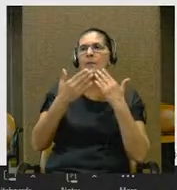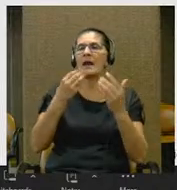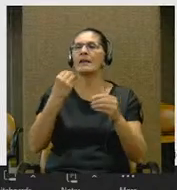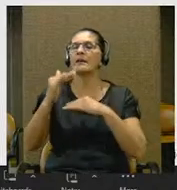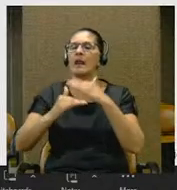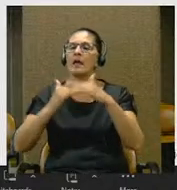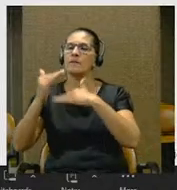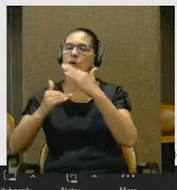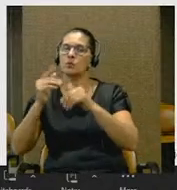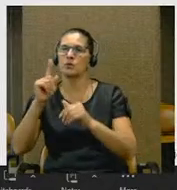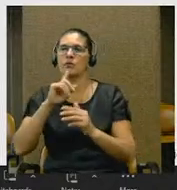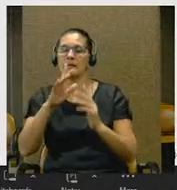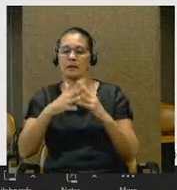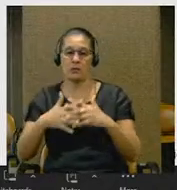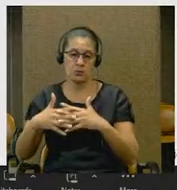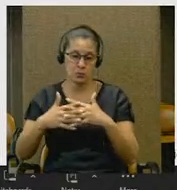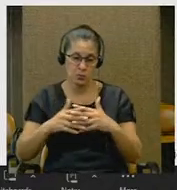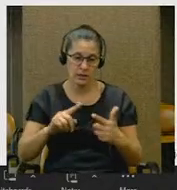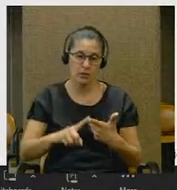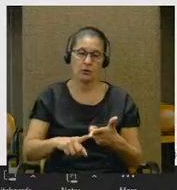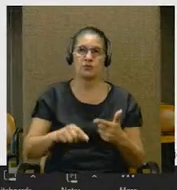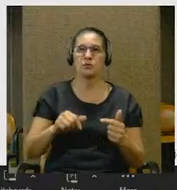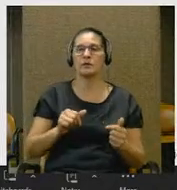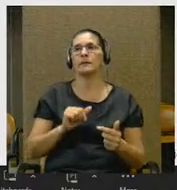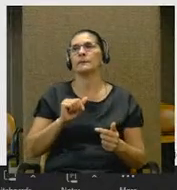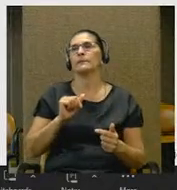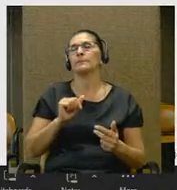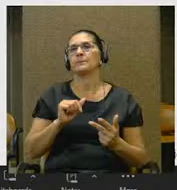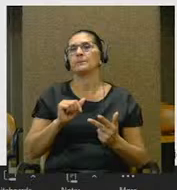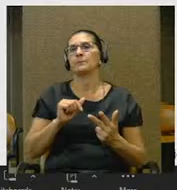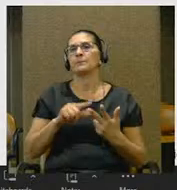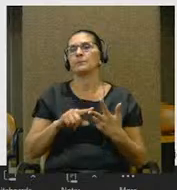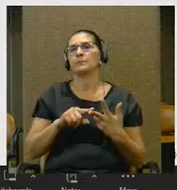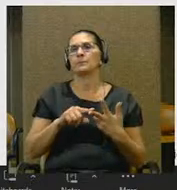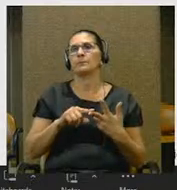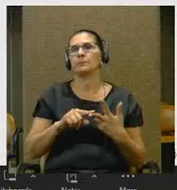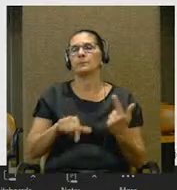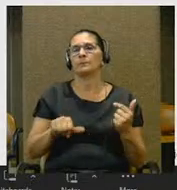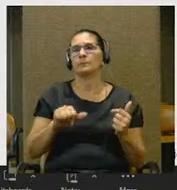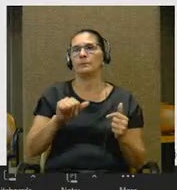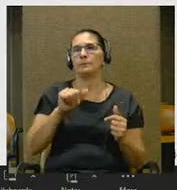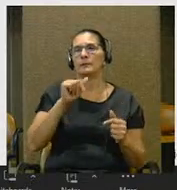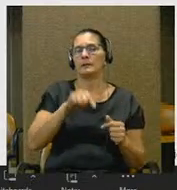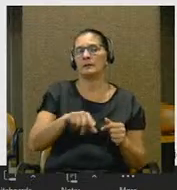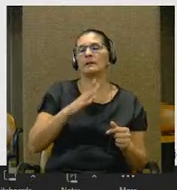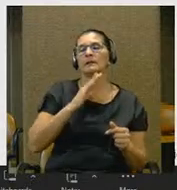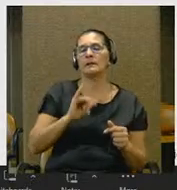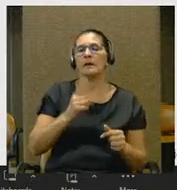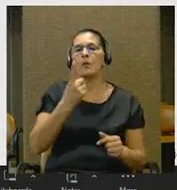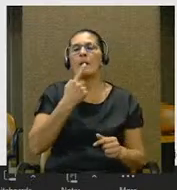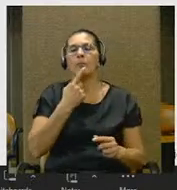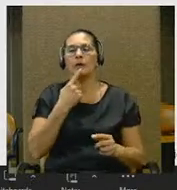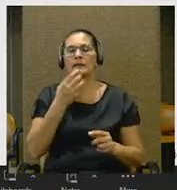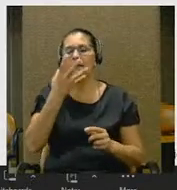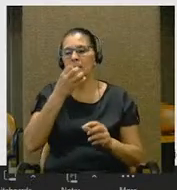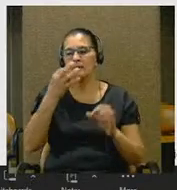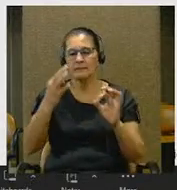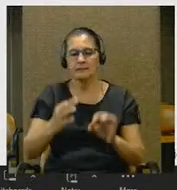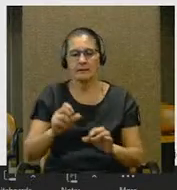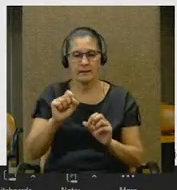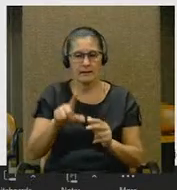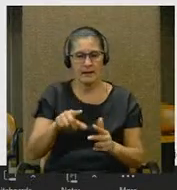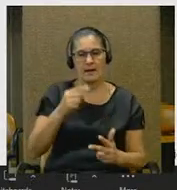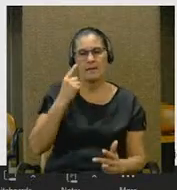after Canada is facing a very serious problem as well, and you'll hear from Dr. Brian Emerson about